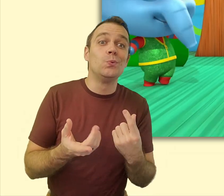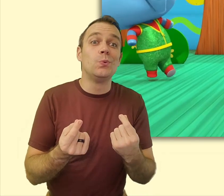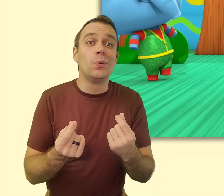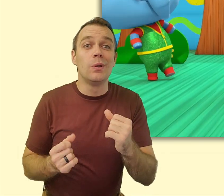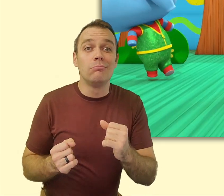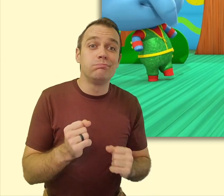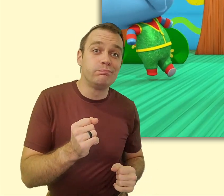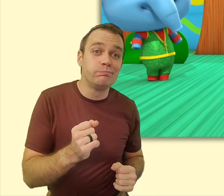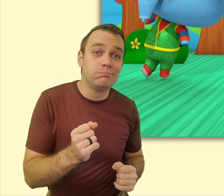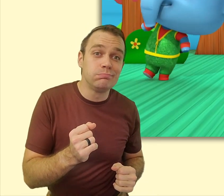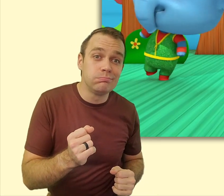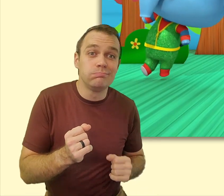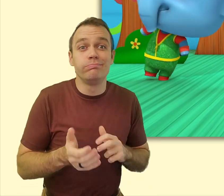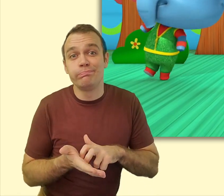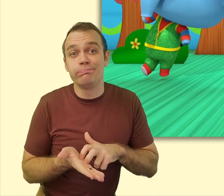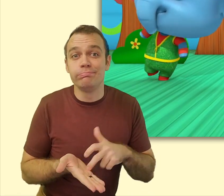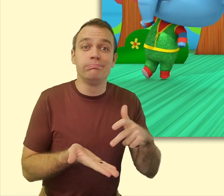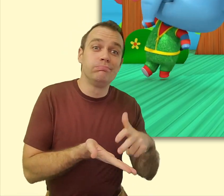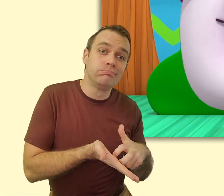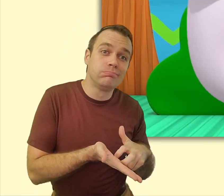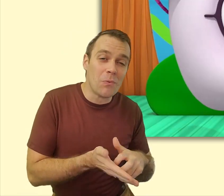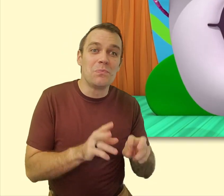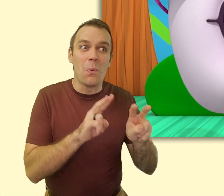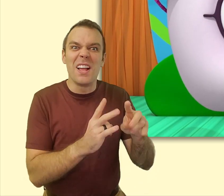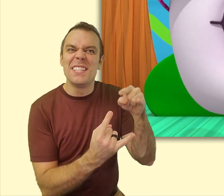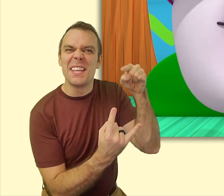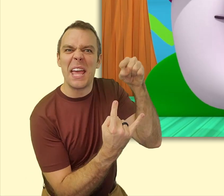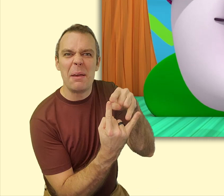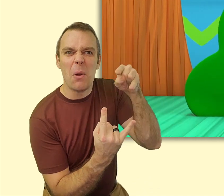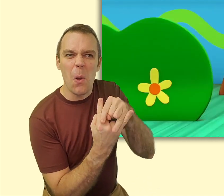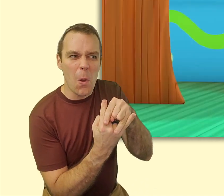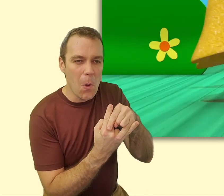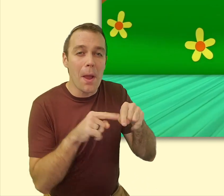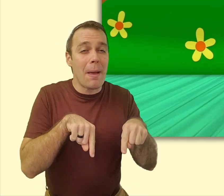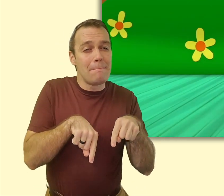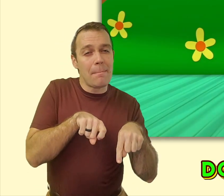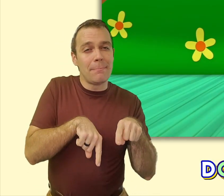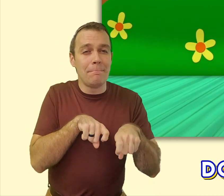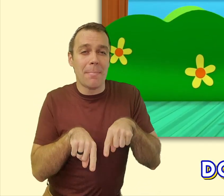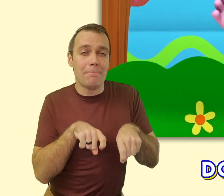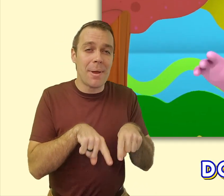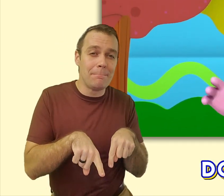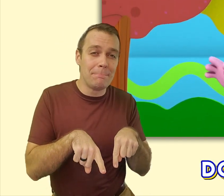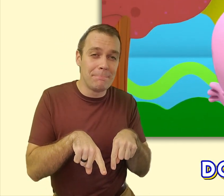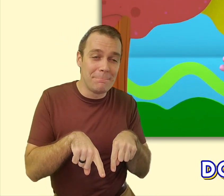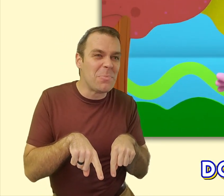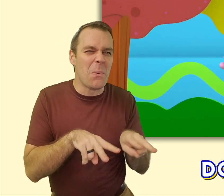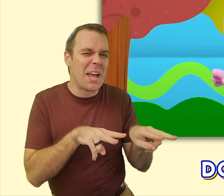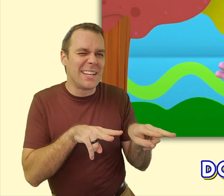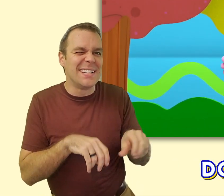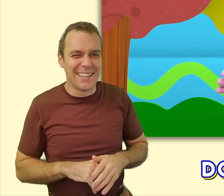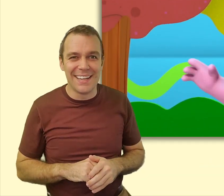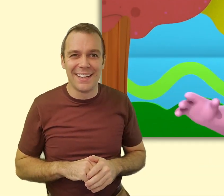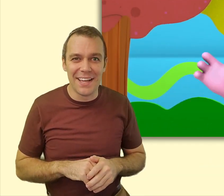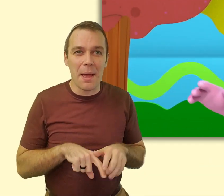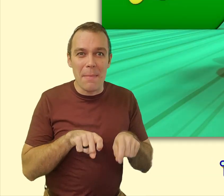Do a little hip, a little hop. Watch Mr. Hippo tap his feet, doing the animal